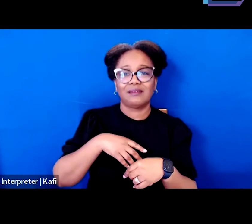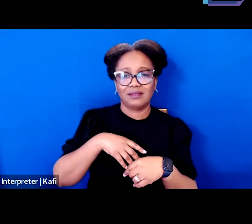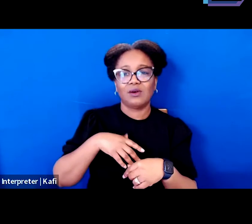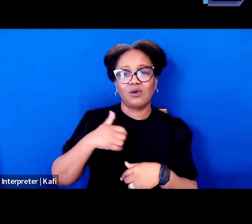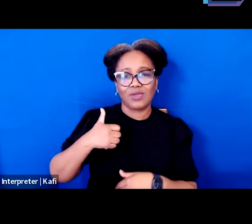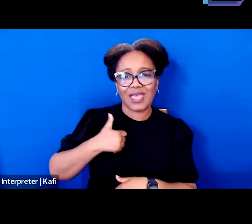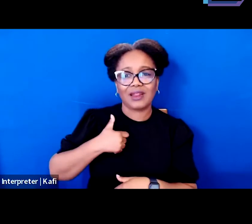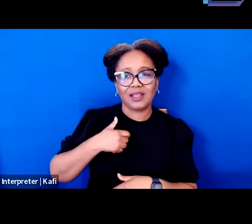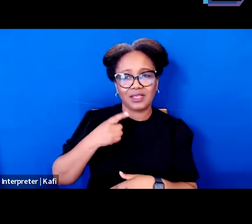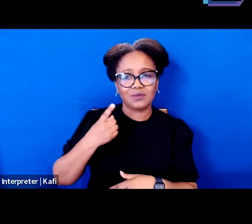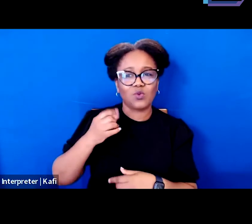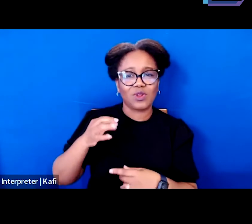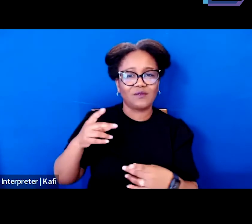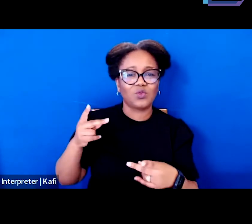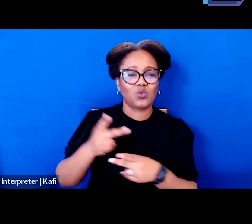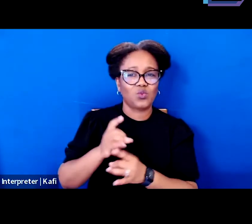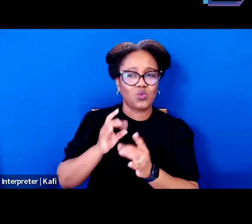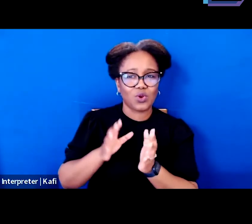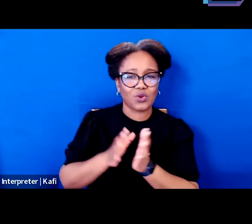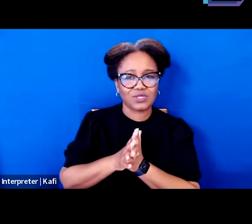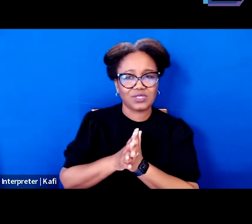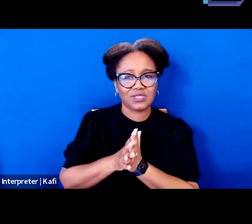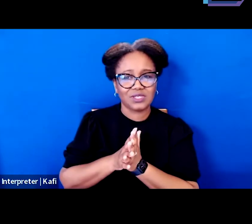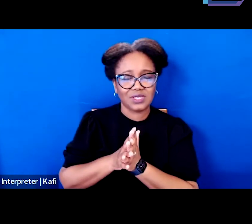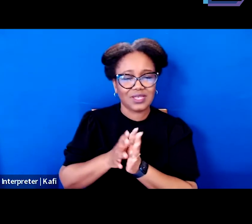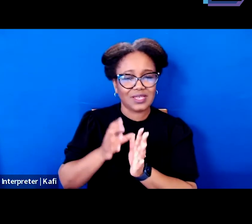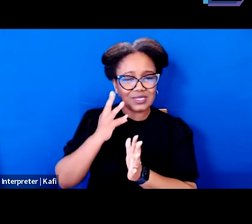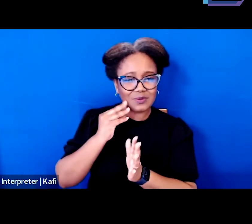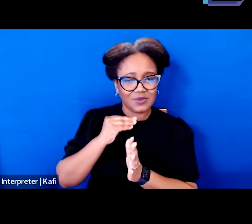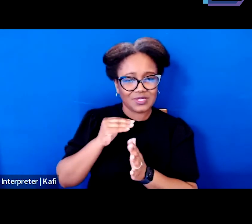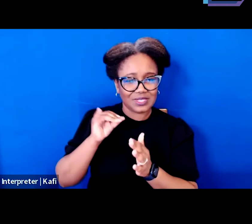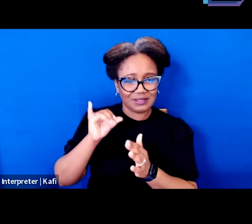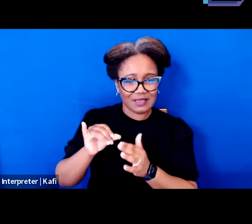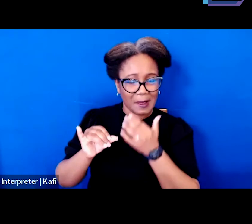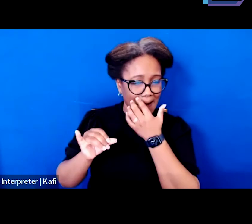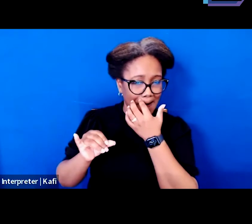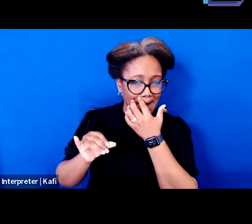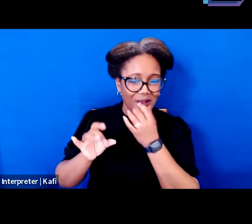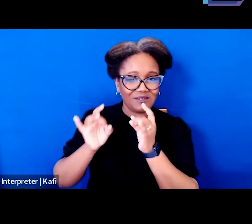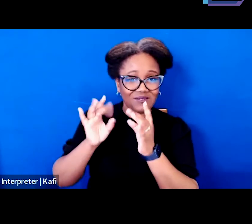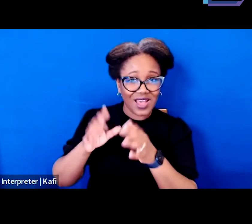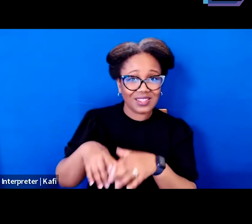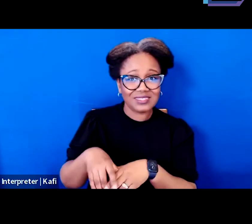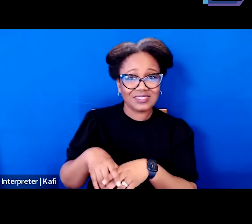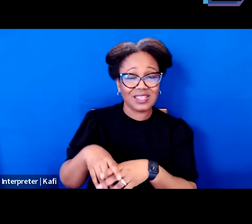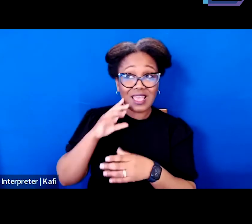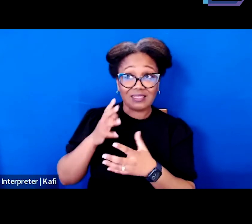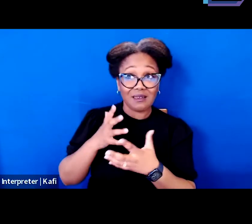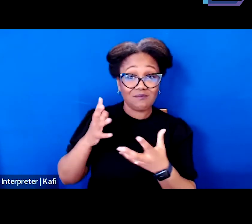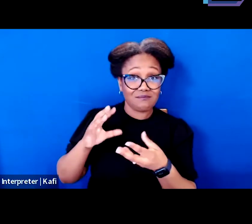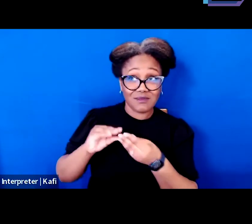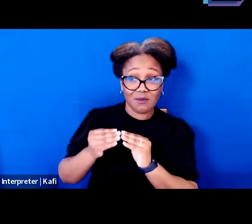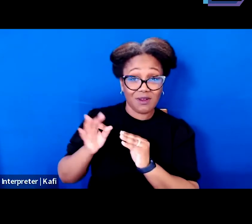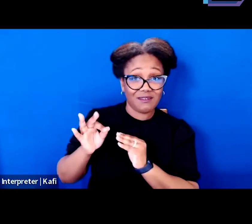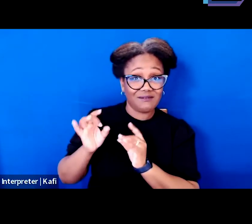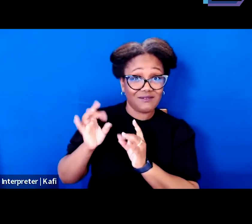stratified along racial lines as well as gender and as well as immigration status. And as a country that was colonized, as I mentioned before,